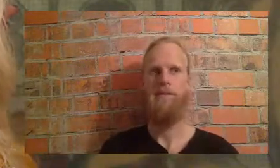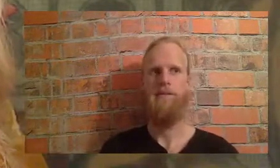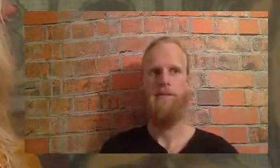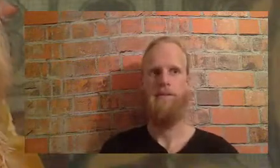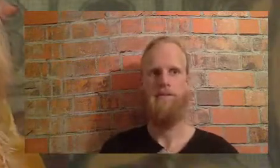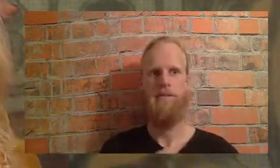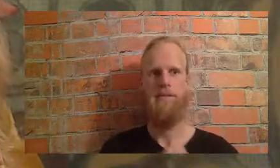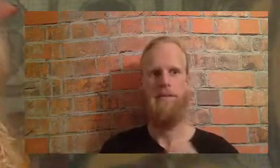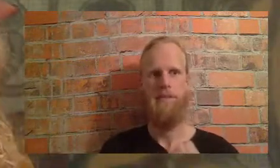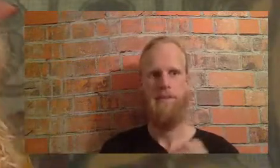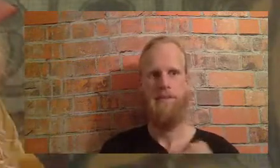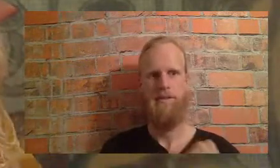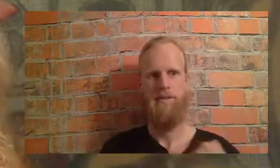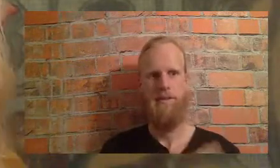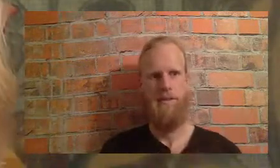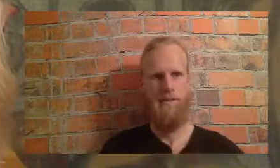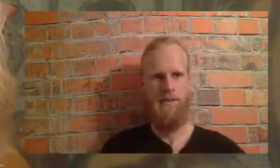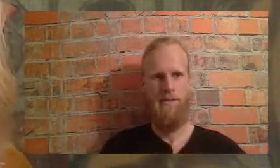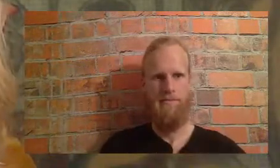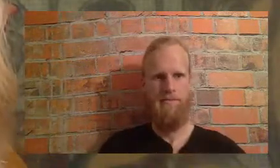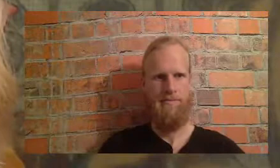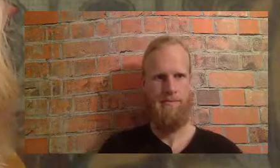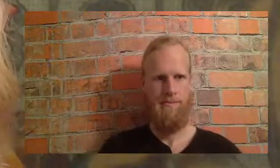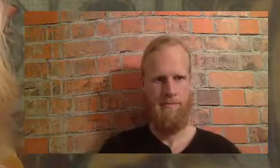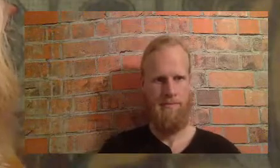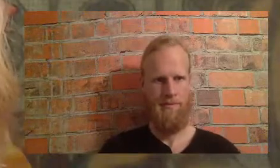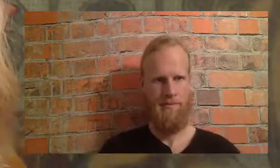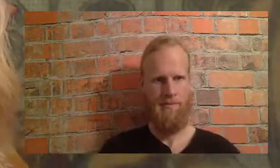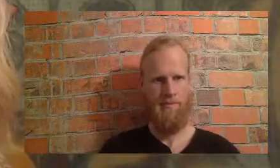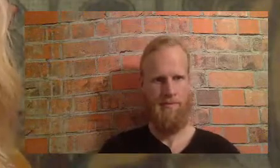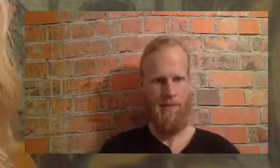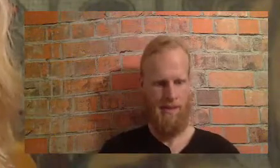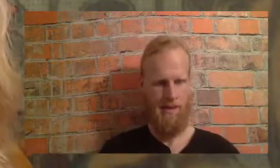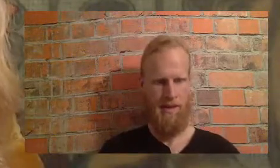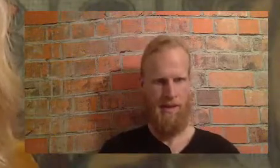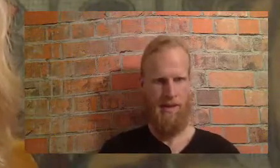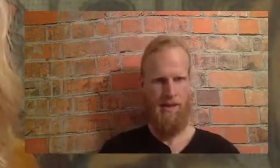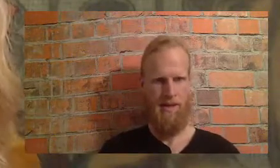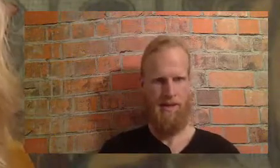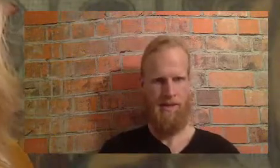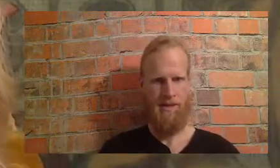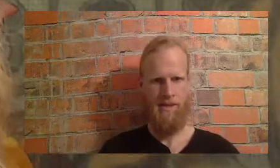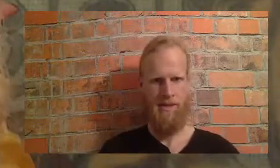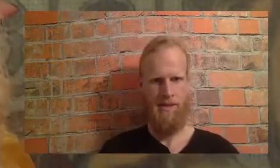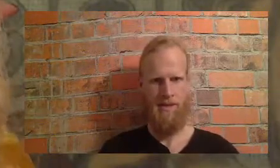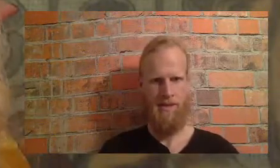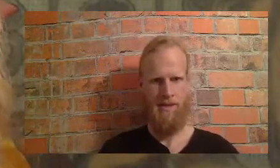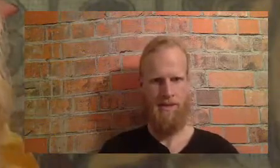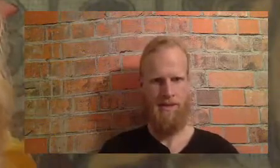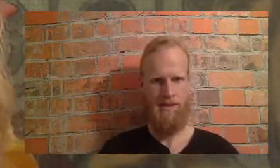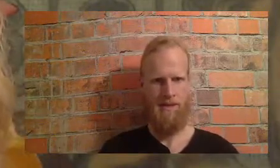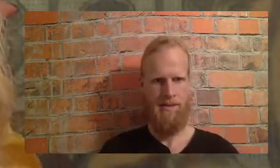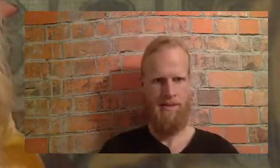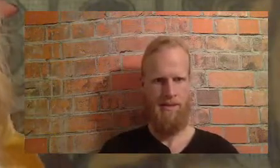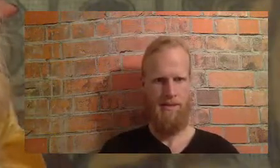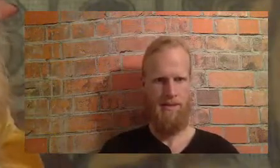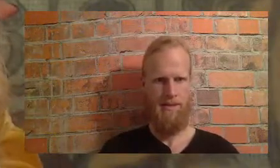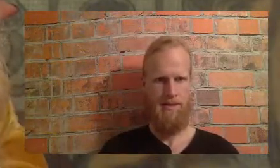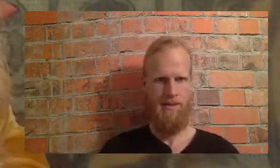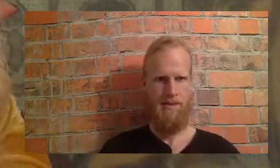I think, and then say what you think is underneath this. What do you think the root cause of this